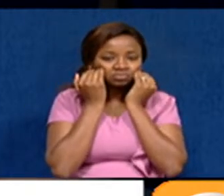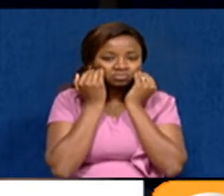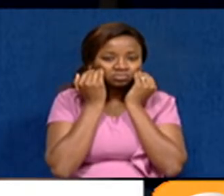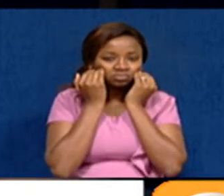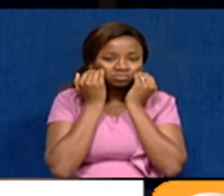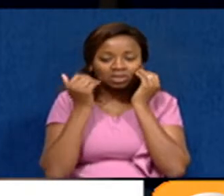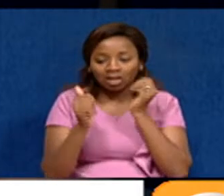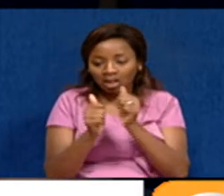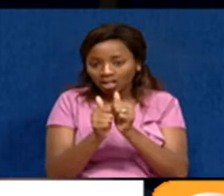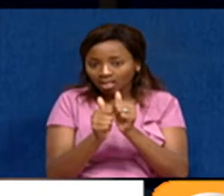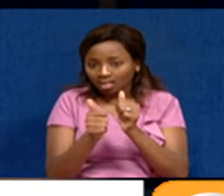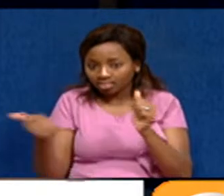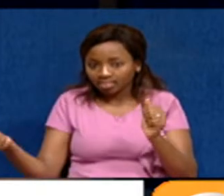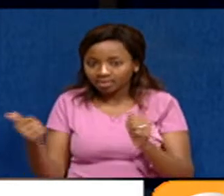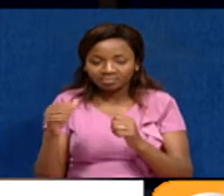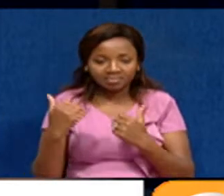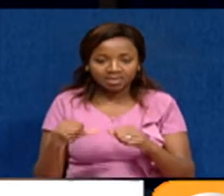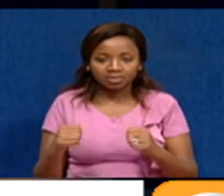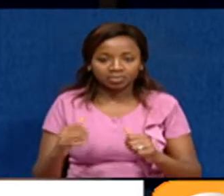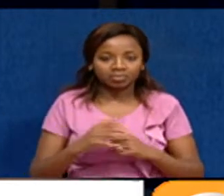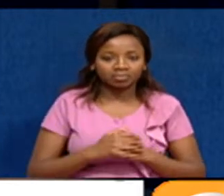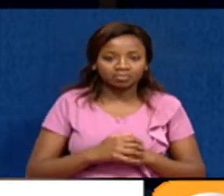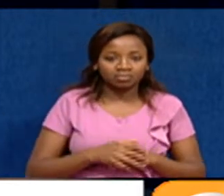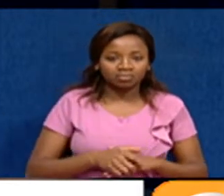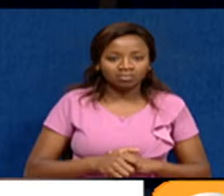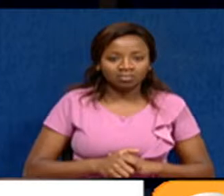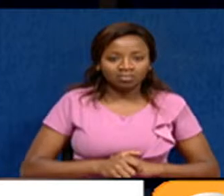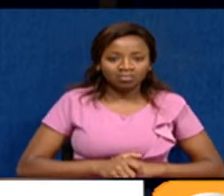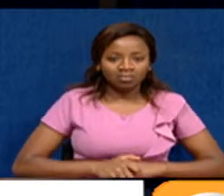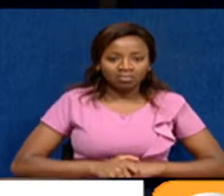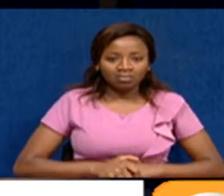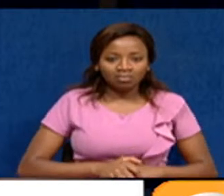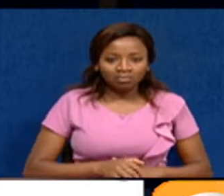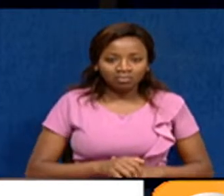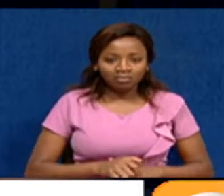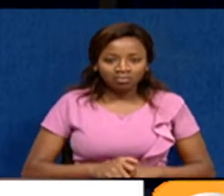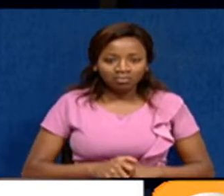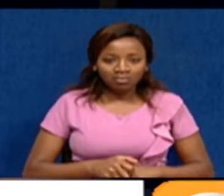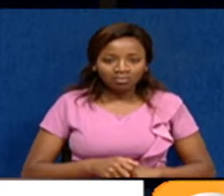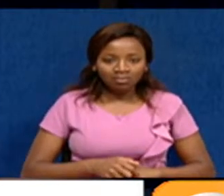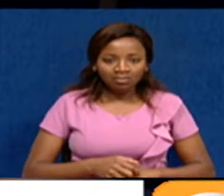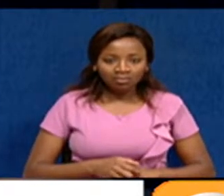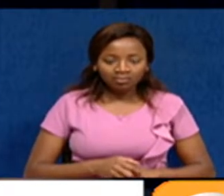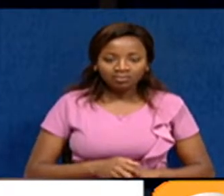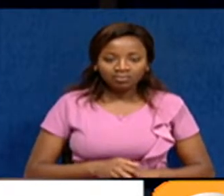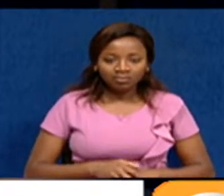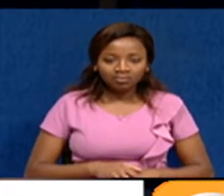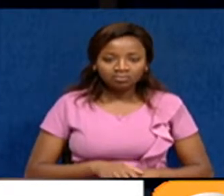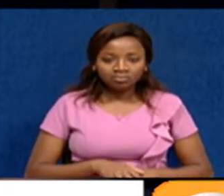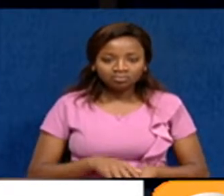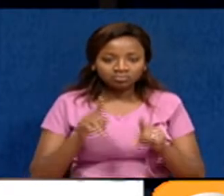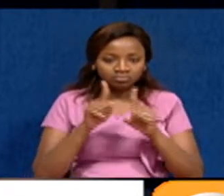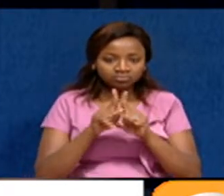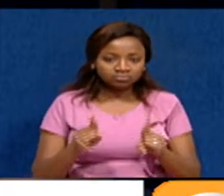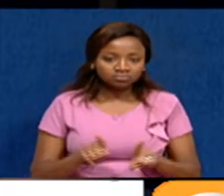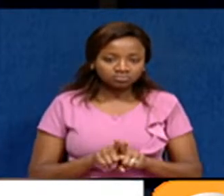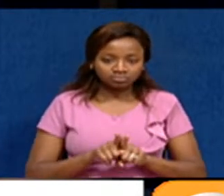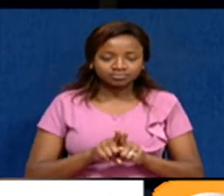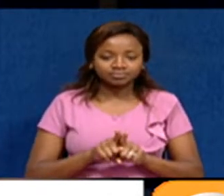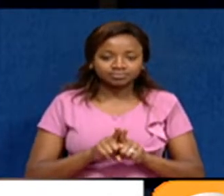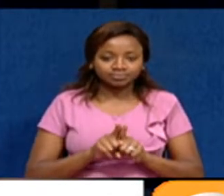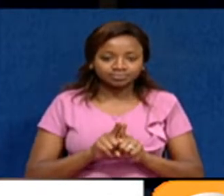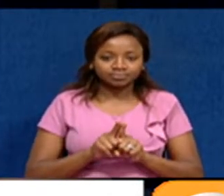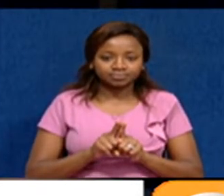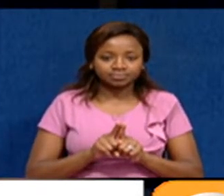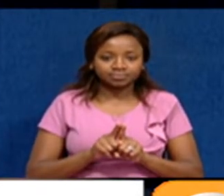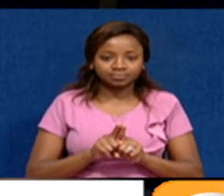The rest have not. We get to what FIFA wrote, Mr. Jean, the director